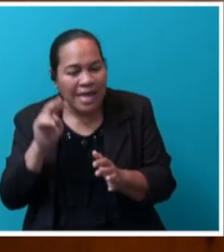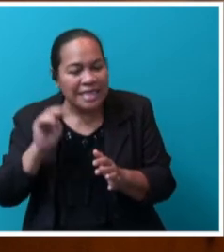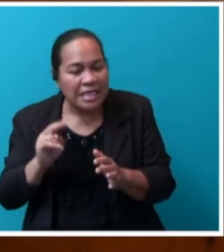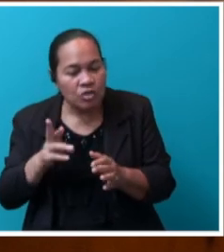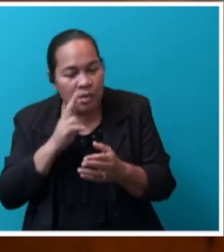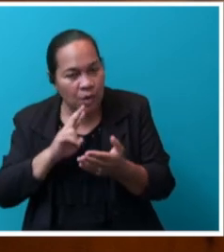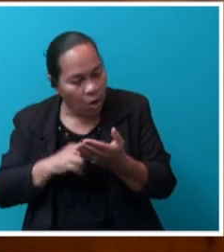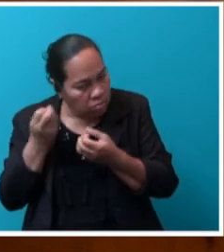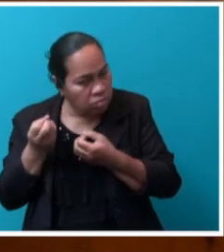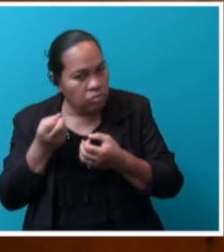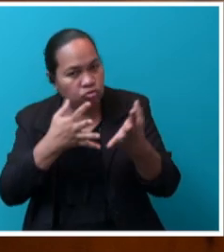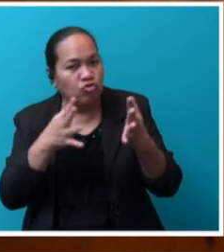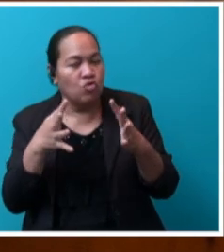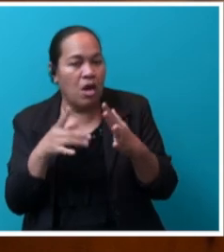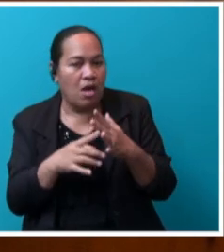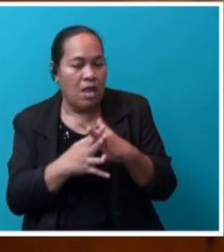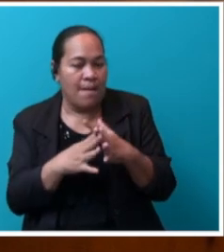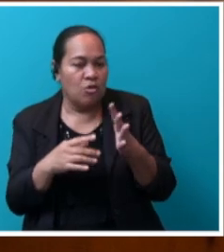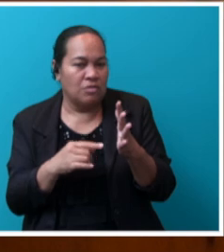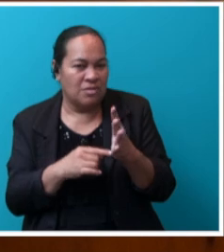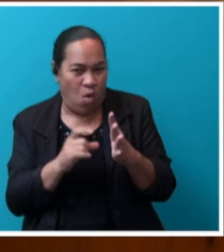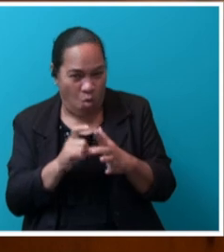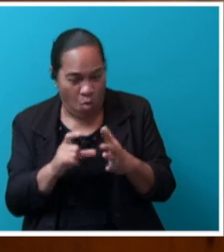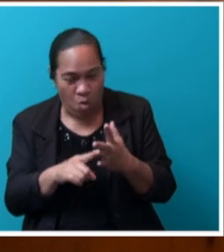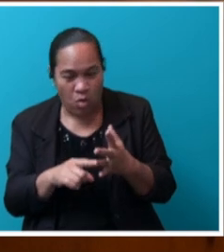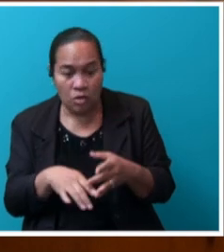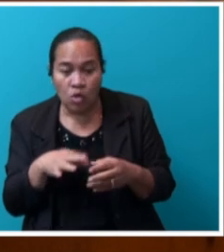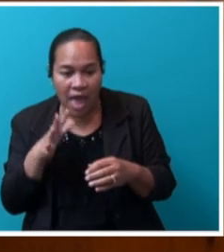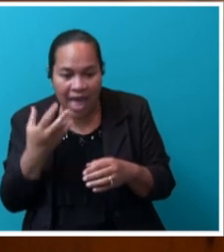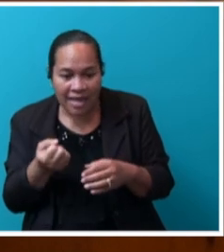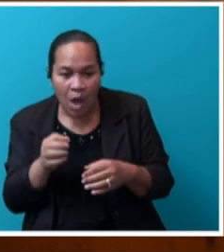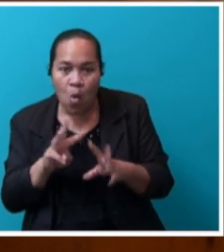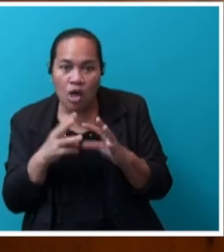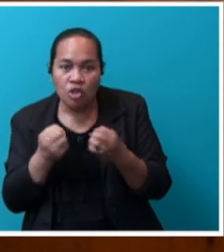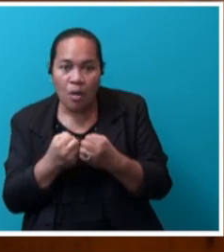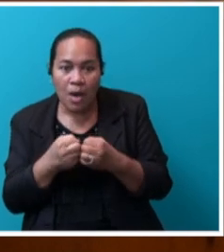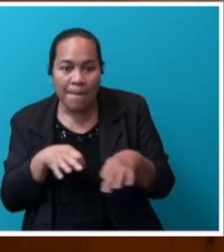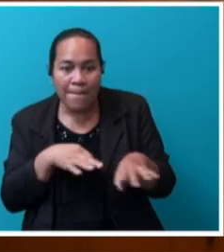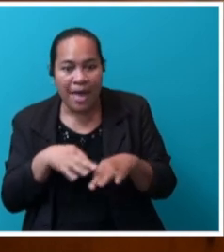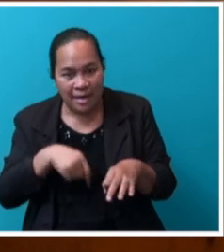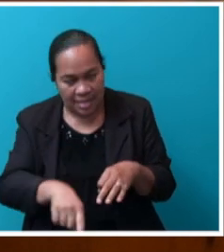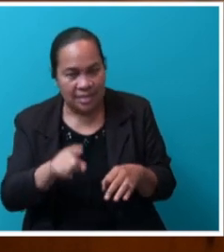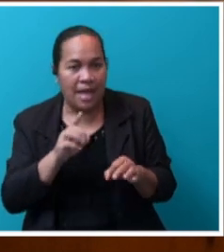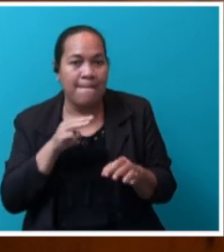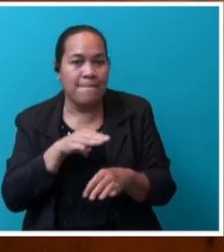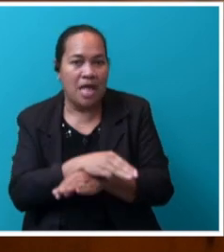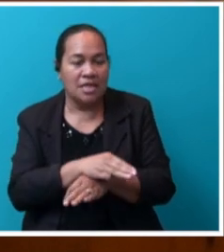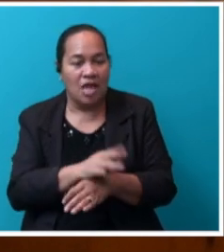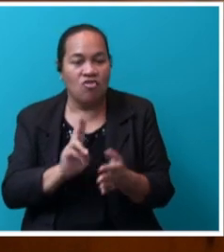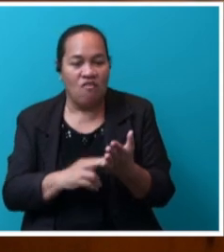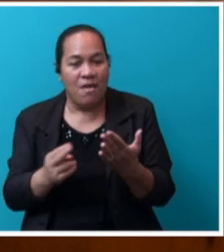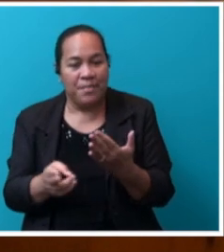WTO. Mr. Speaker, sir, a validation workshop is now scheduled for November, where officials